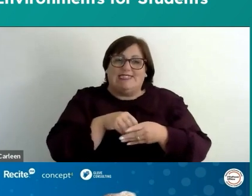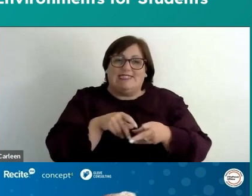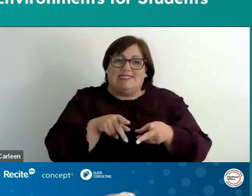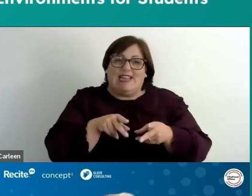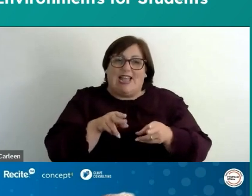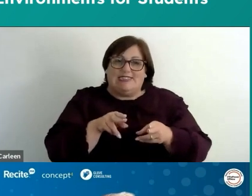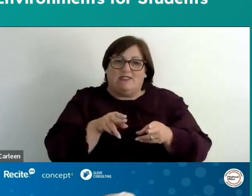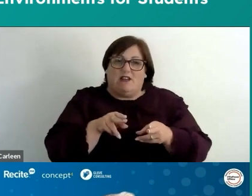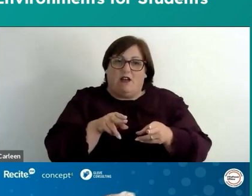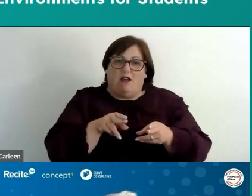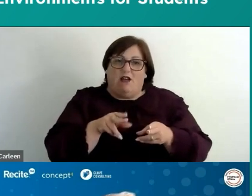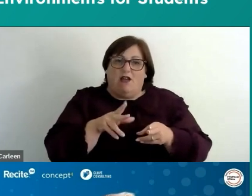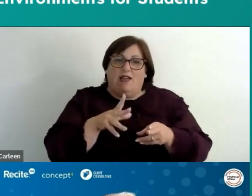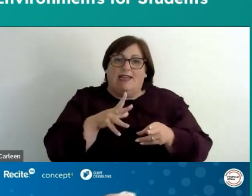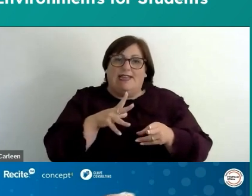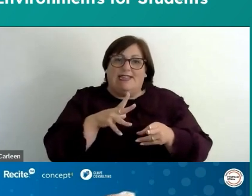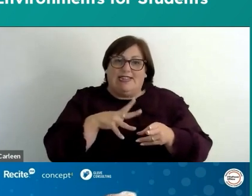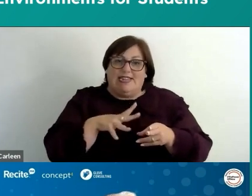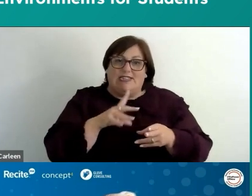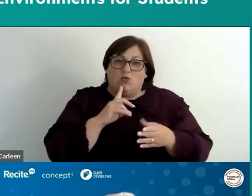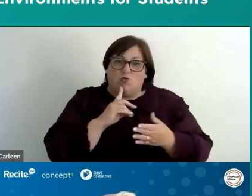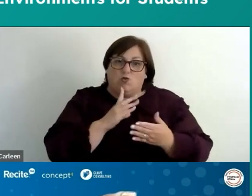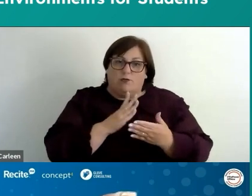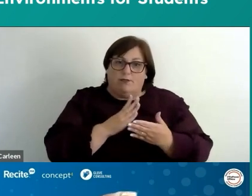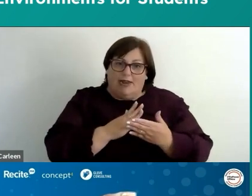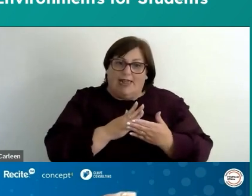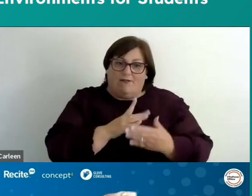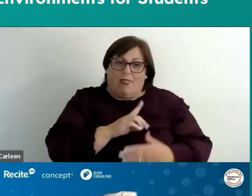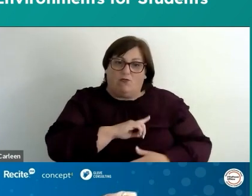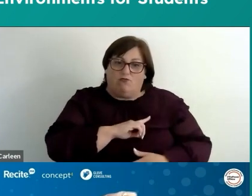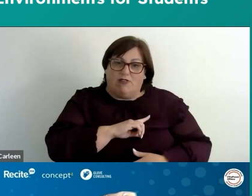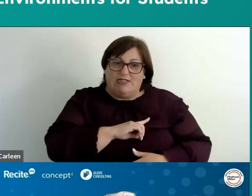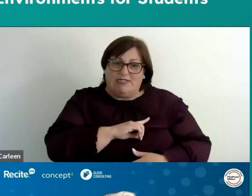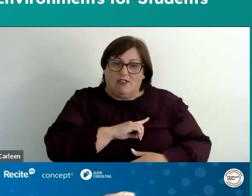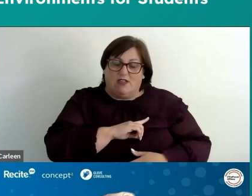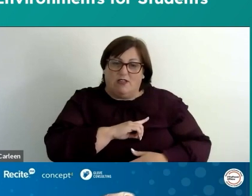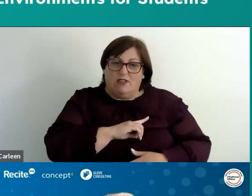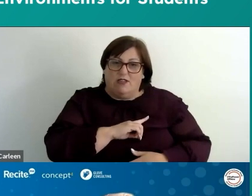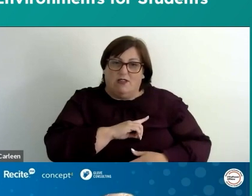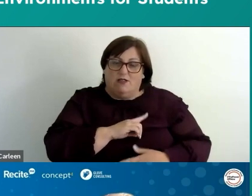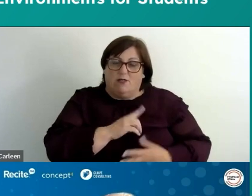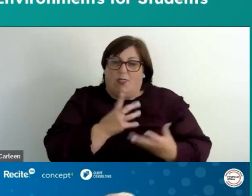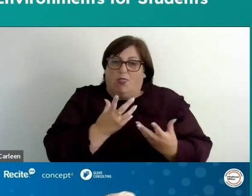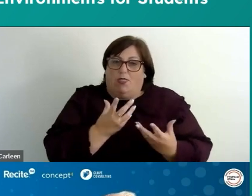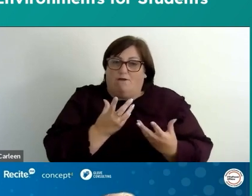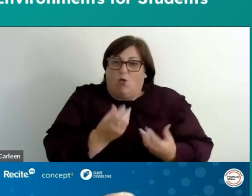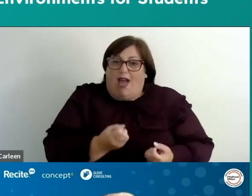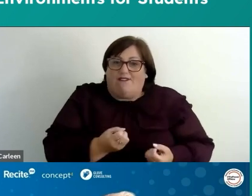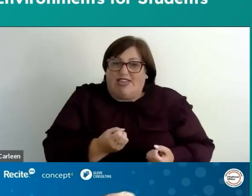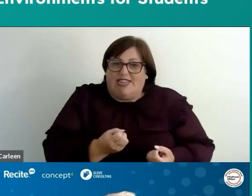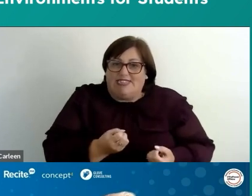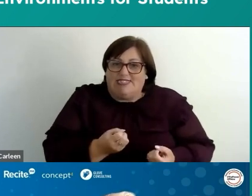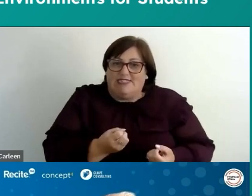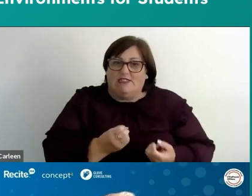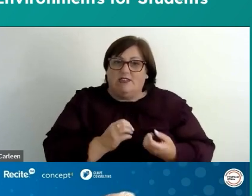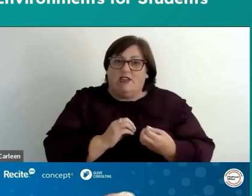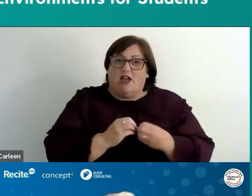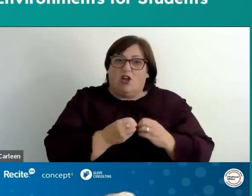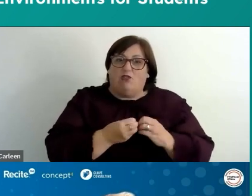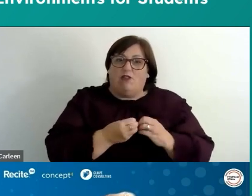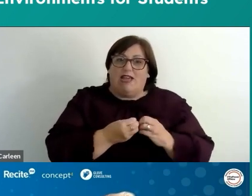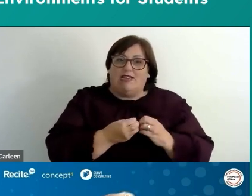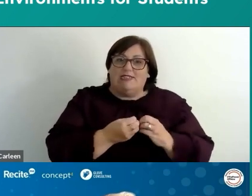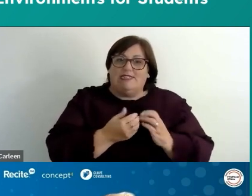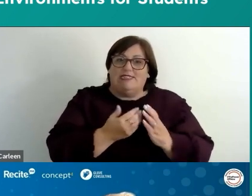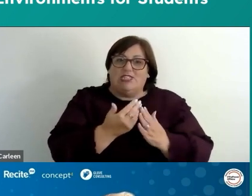reason why we're creating content like this, then obviously maybe a cheat sheet on how to create it, and then they can